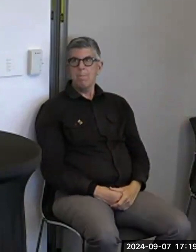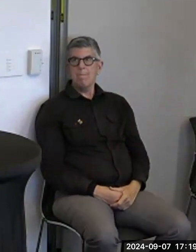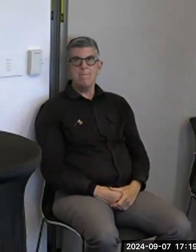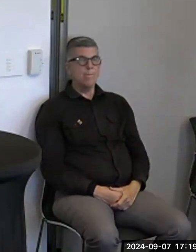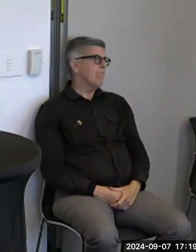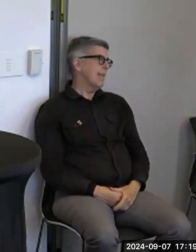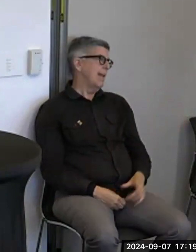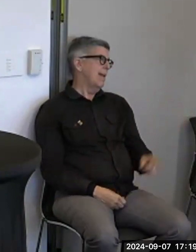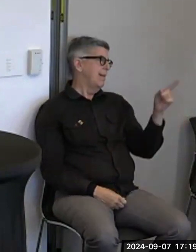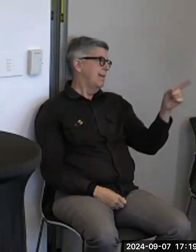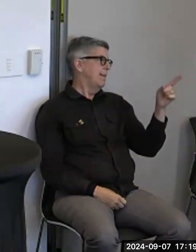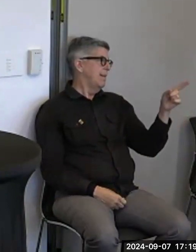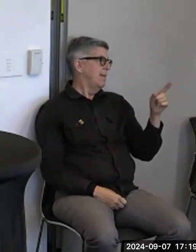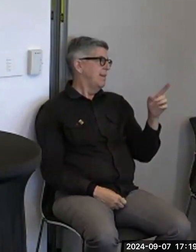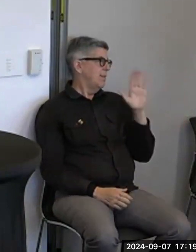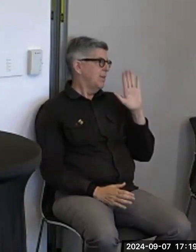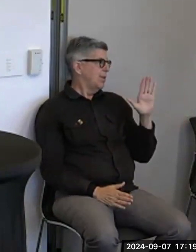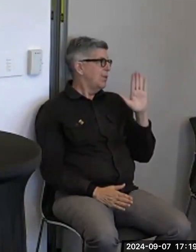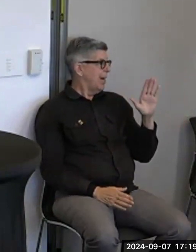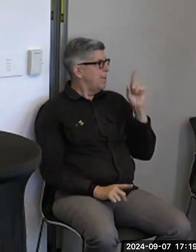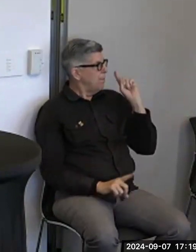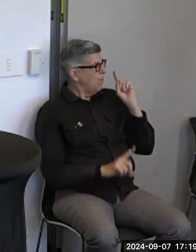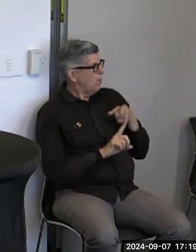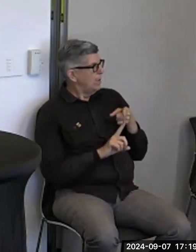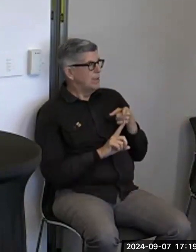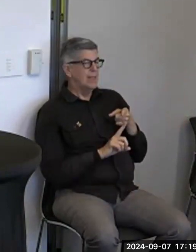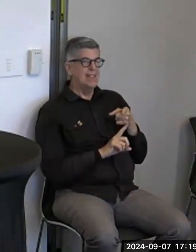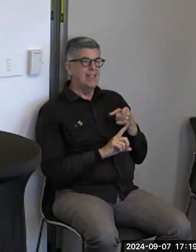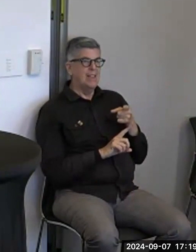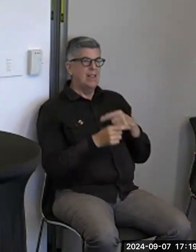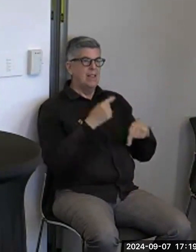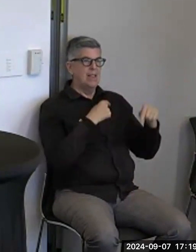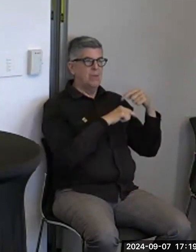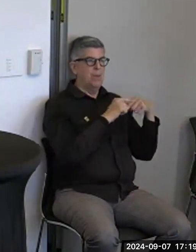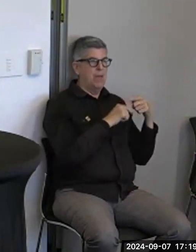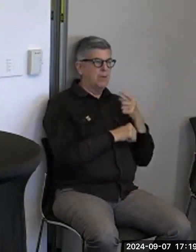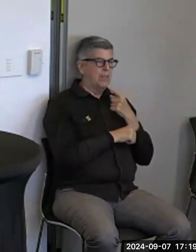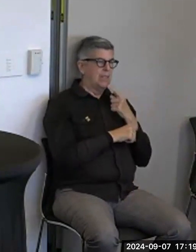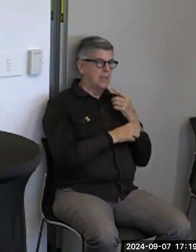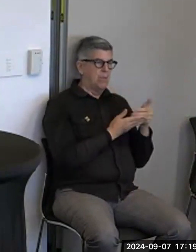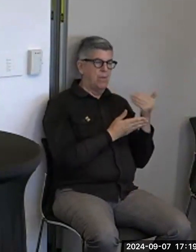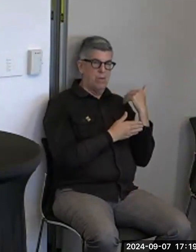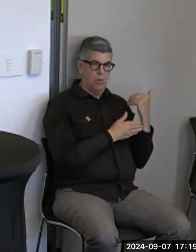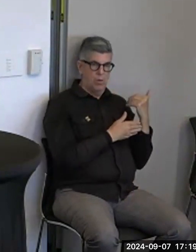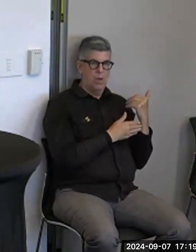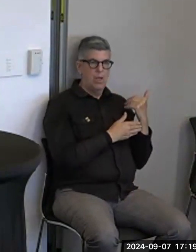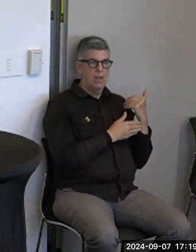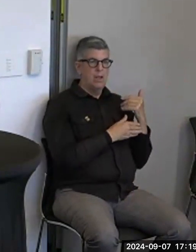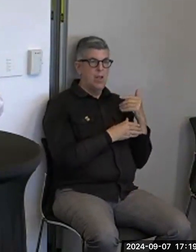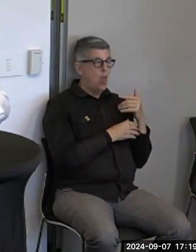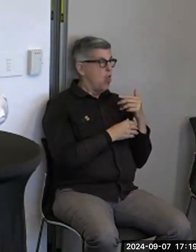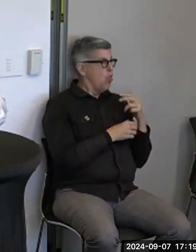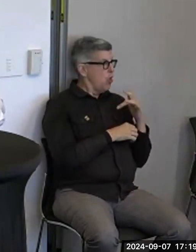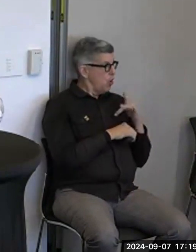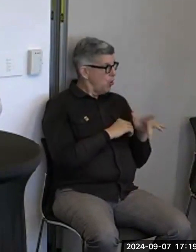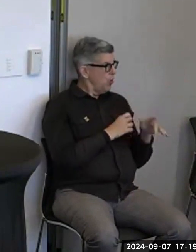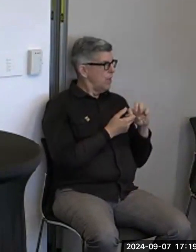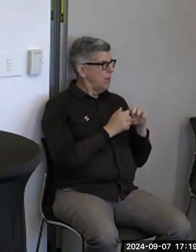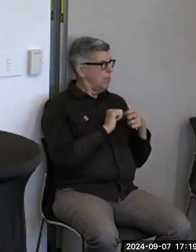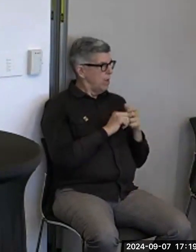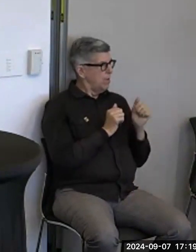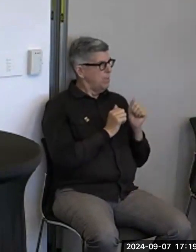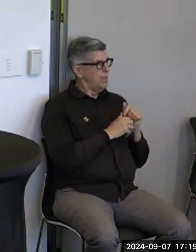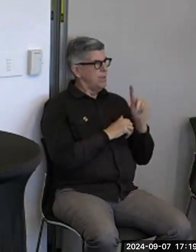It's a great point, and it sort of gets back to what I said earlier about the early problem that I ran into with